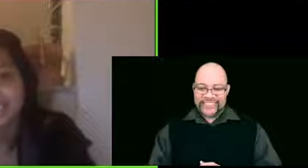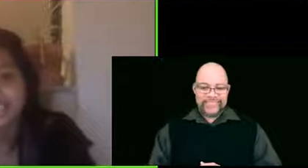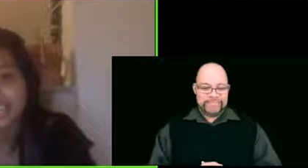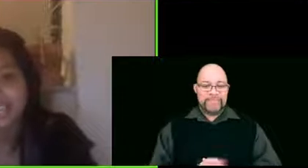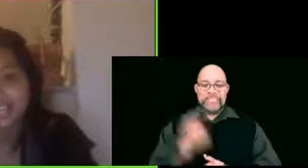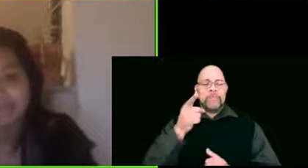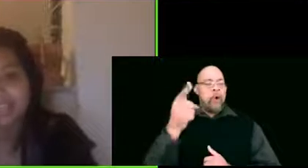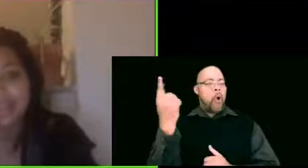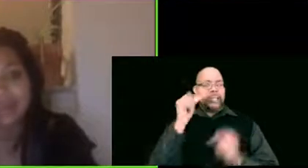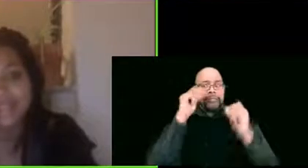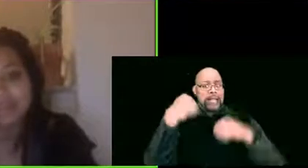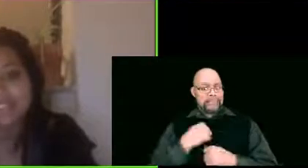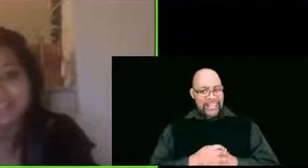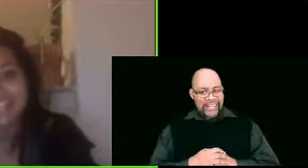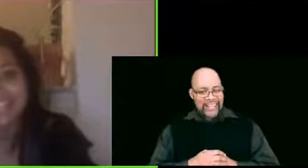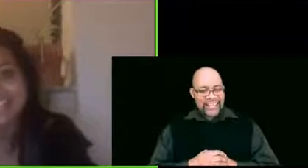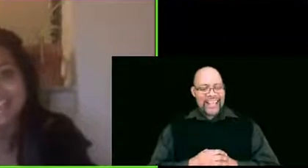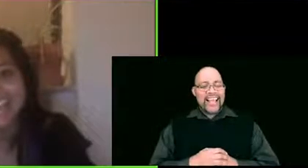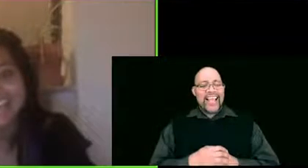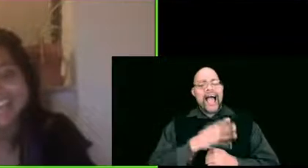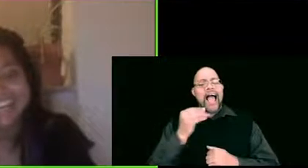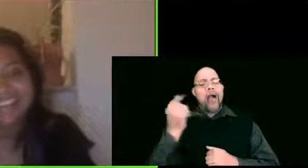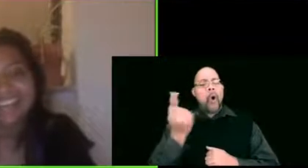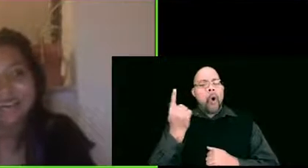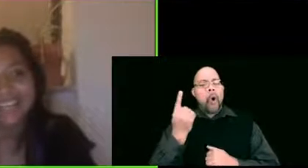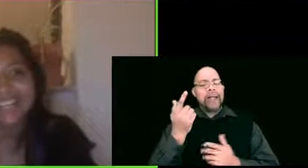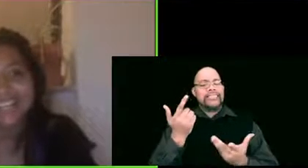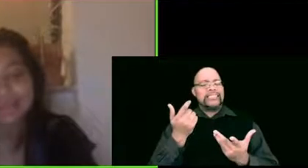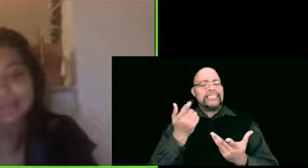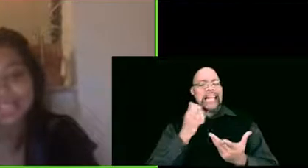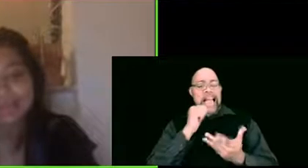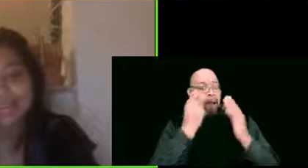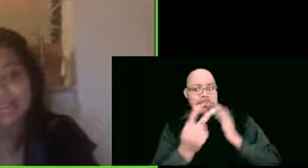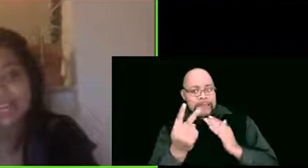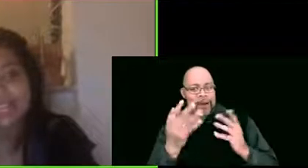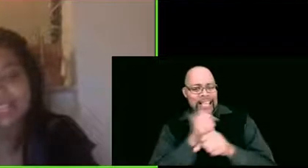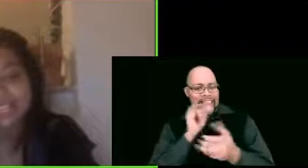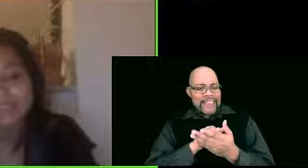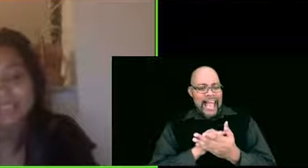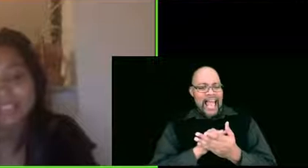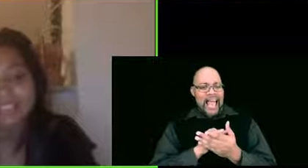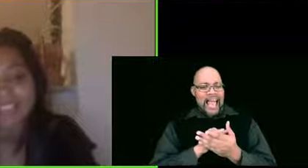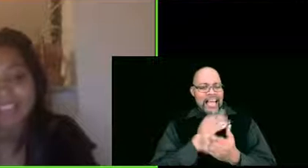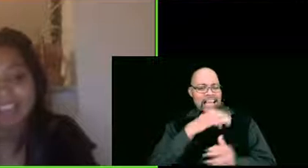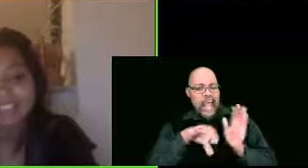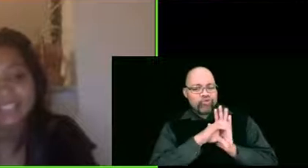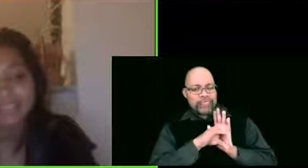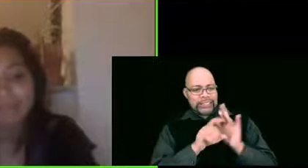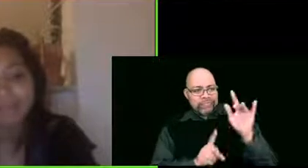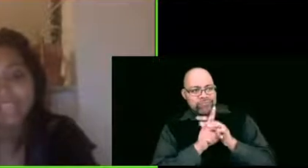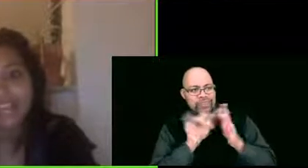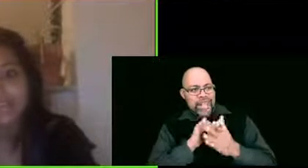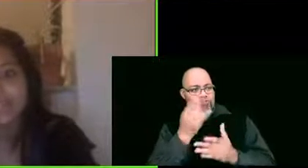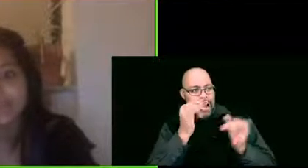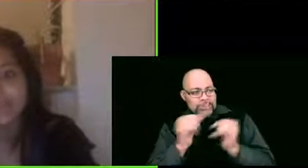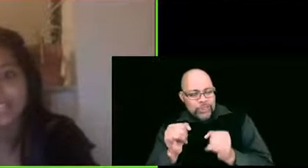sharks. They always surprise me and they're always that little bit unpredictable, and you get those kind of certain characters that